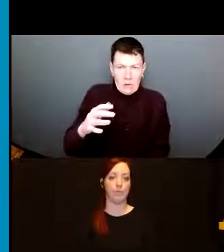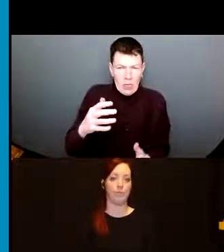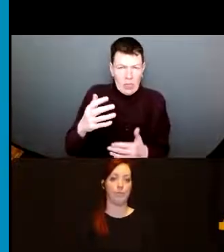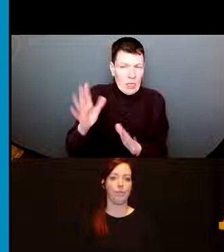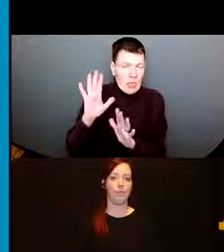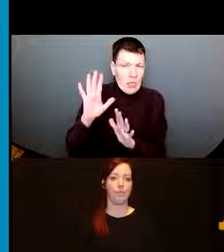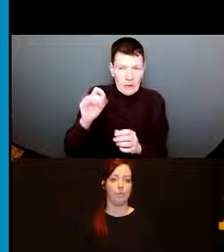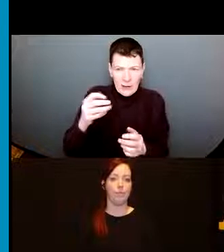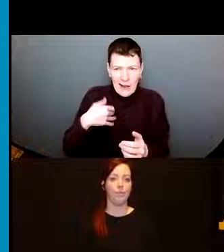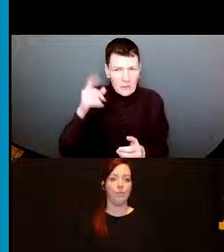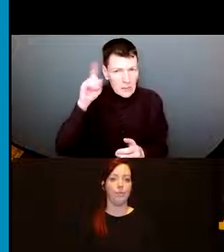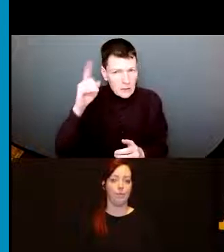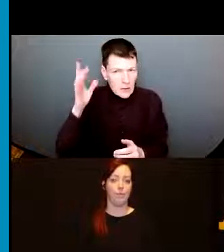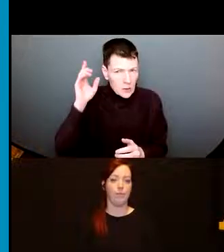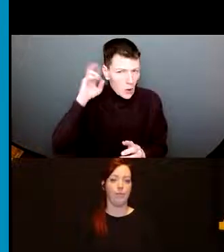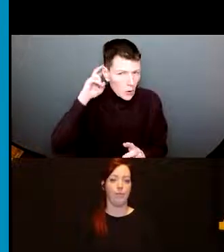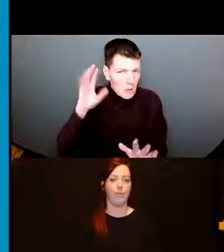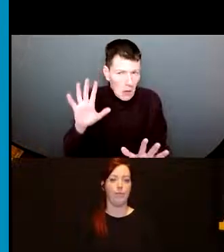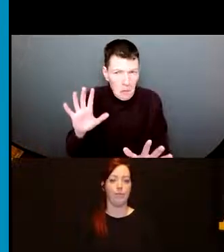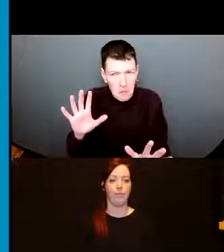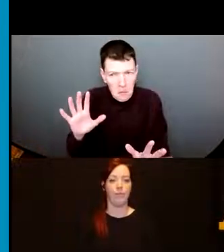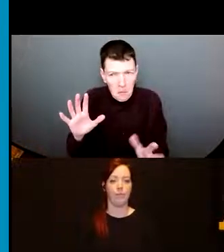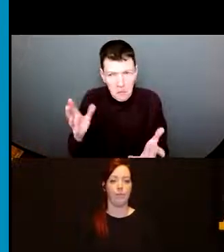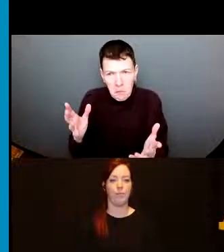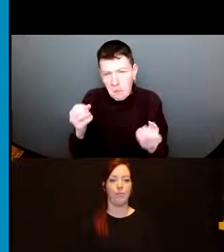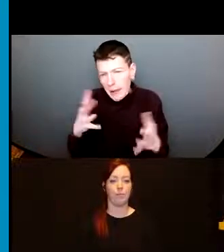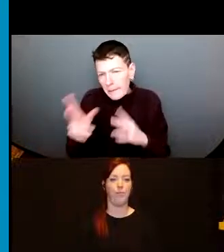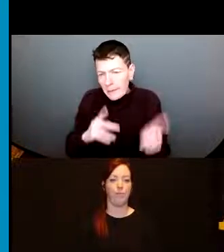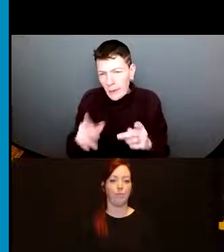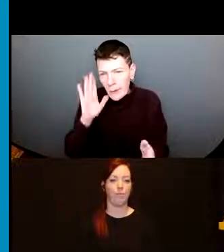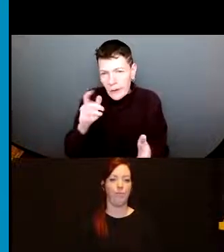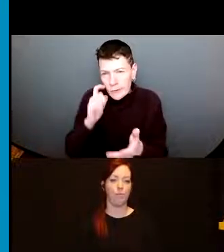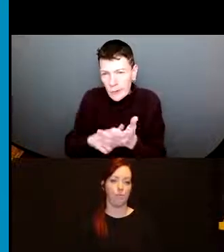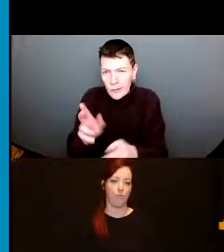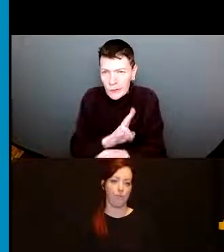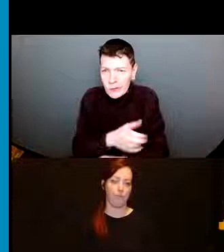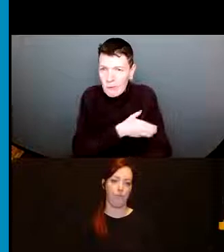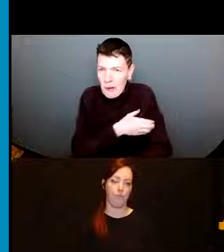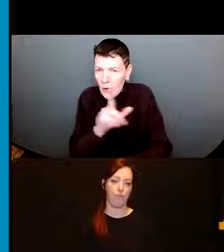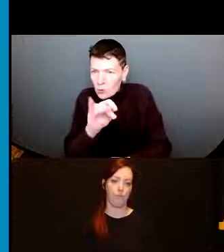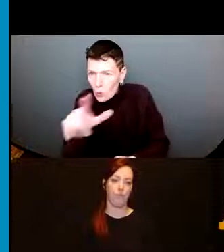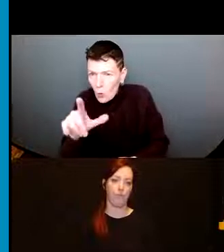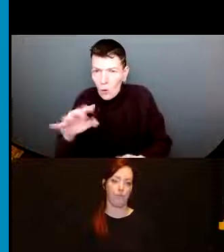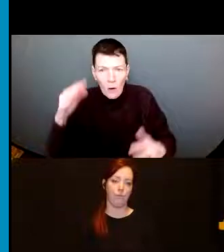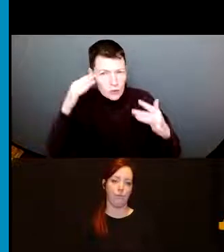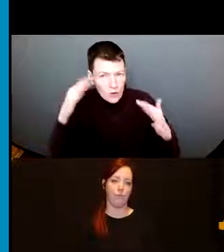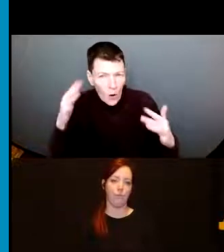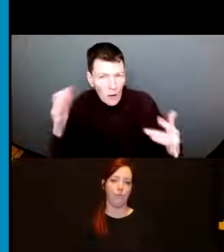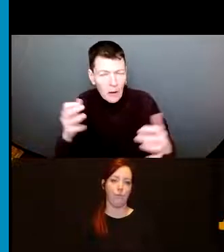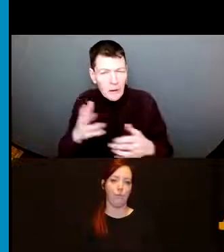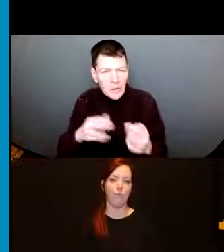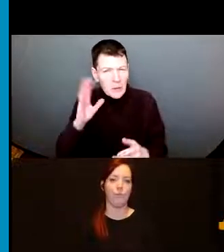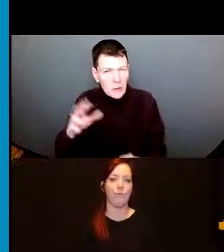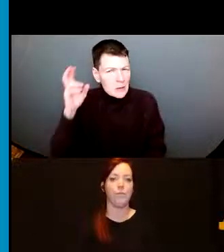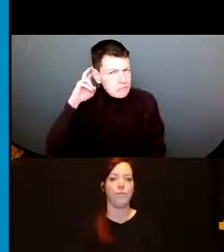or cochlear implants. So it's a lot of people, you'll see if they're using power tools or in a noisy environments, they might remove their